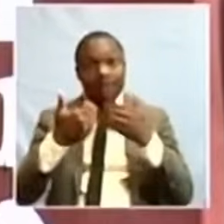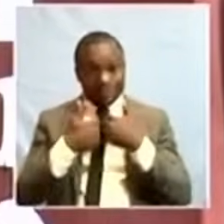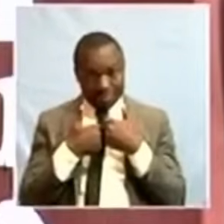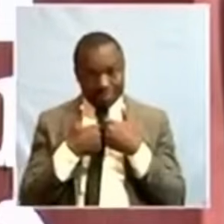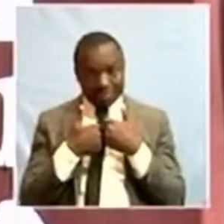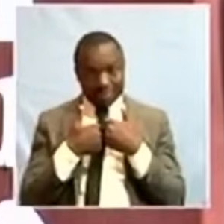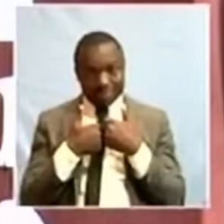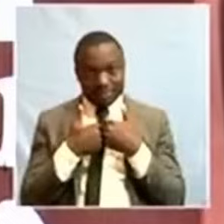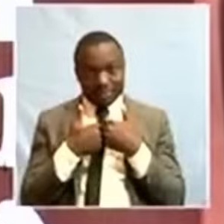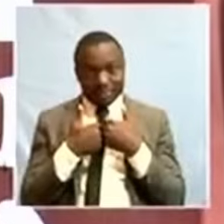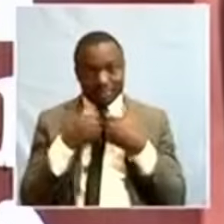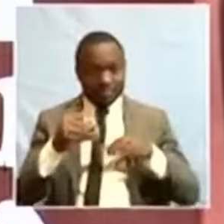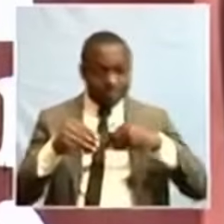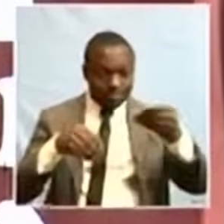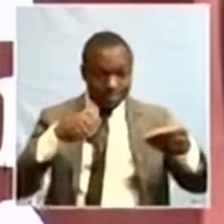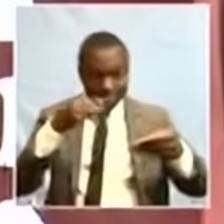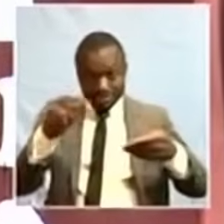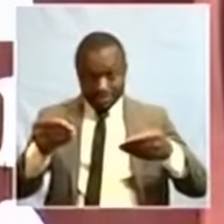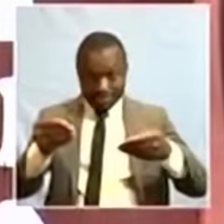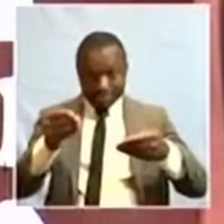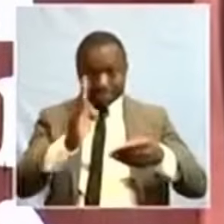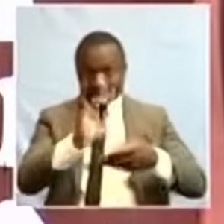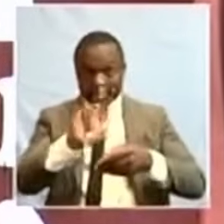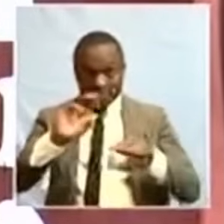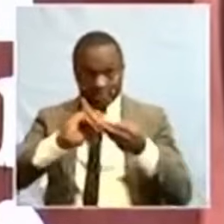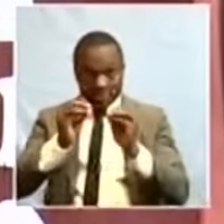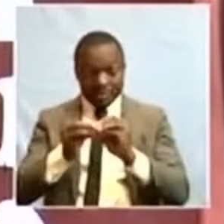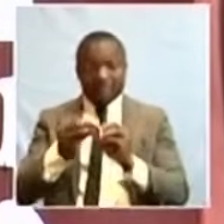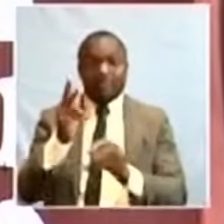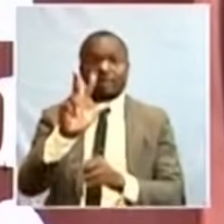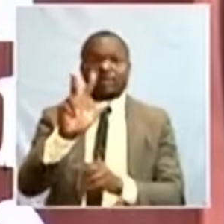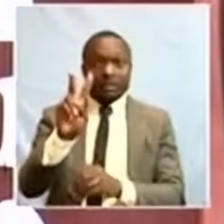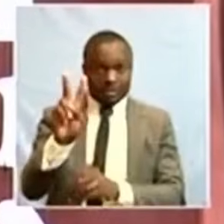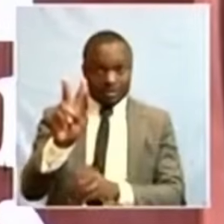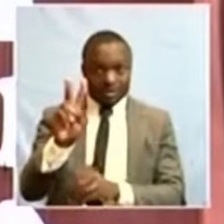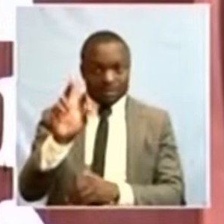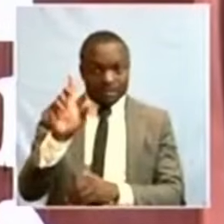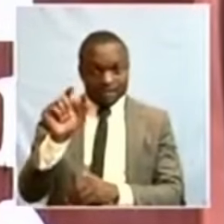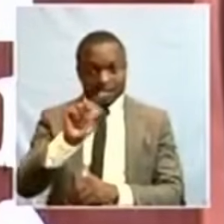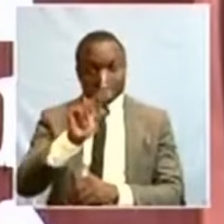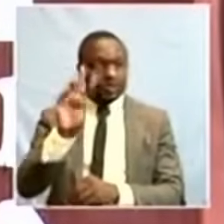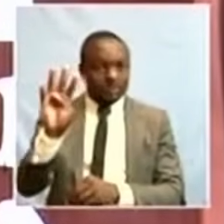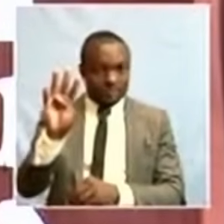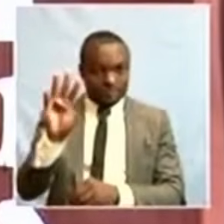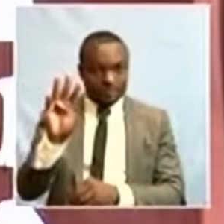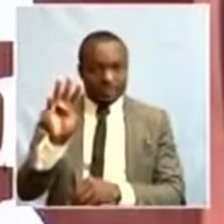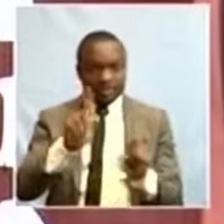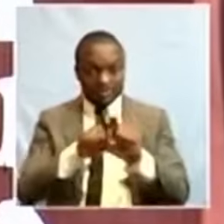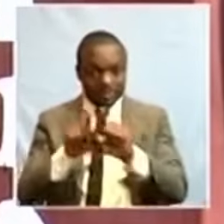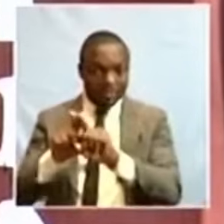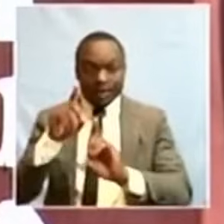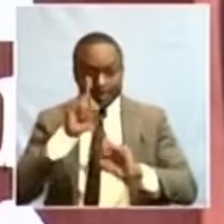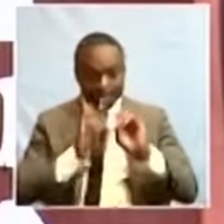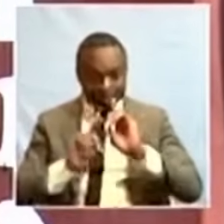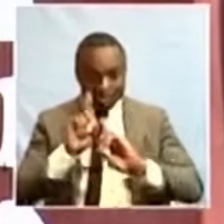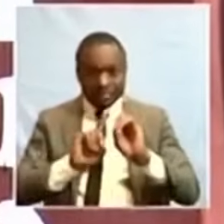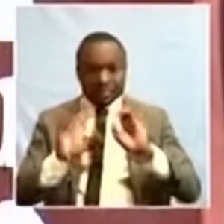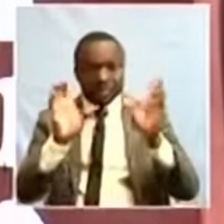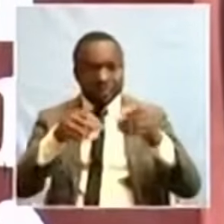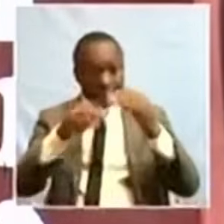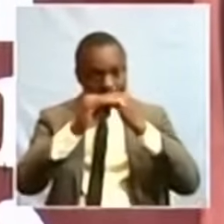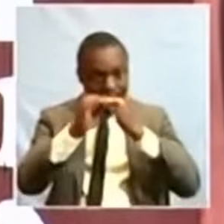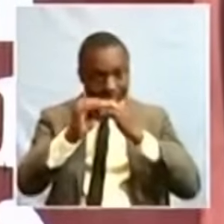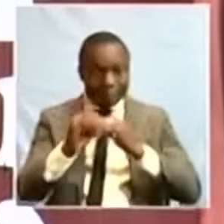the Appropriation Bill, National Assembly Bill number 32 of 2024, also to be considered at a committee